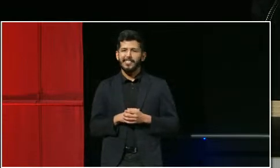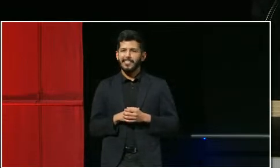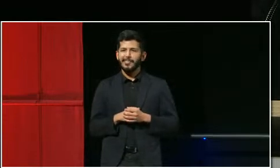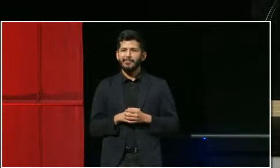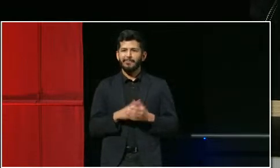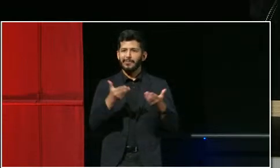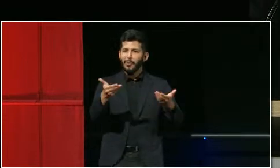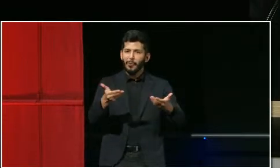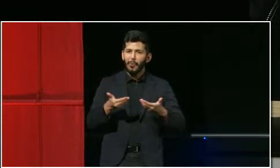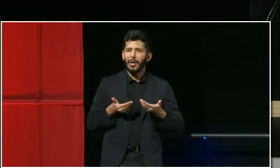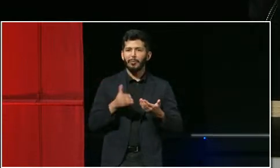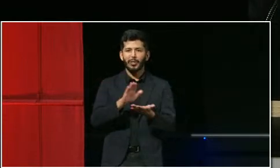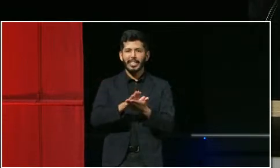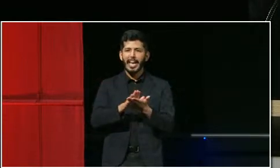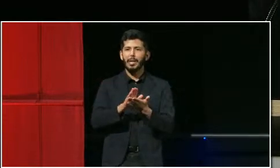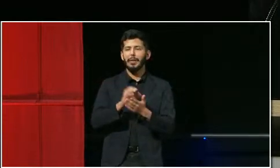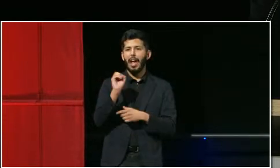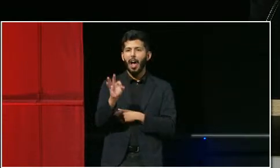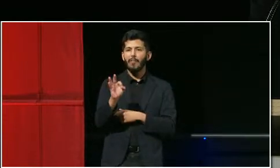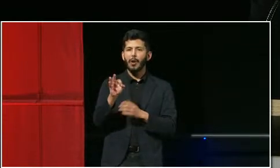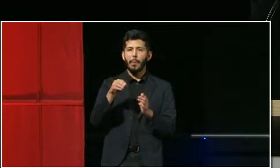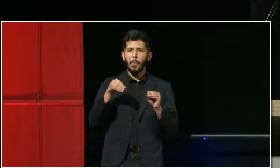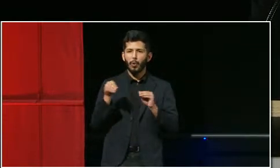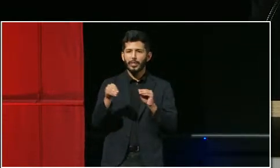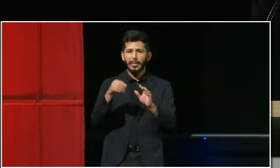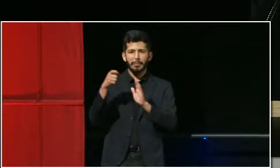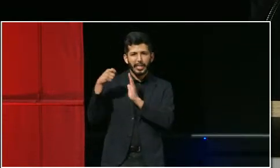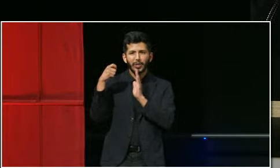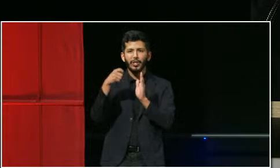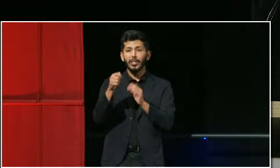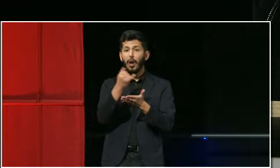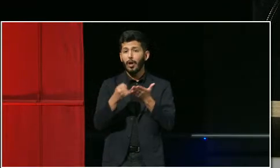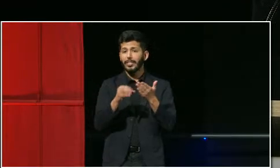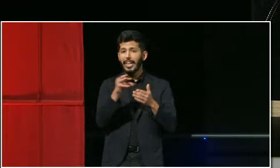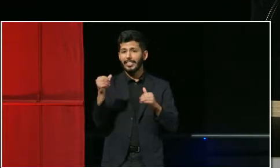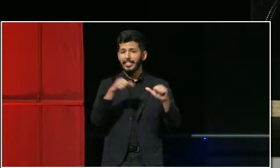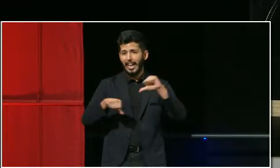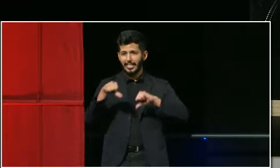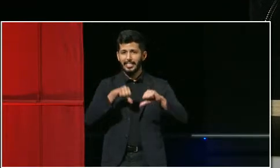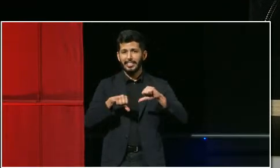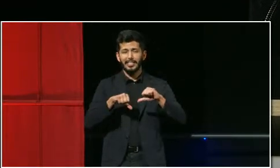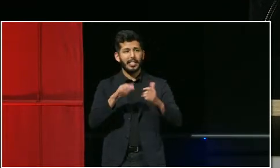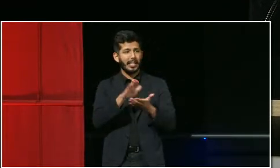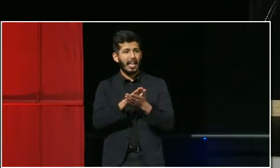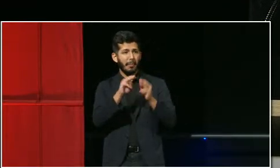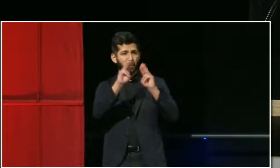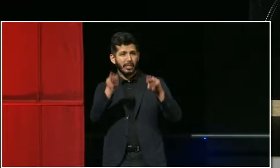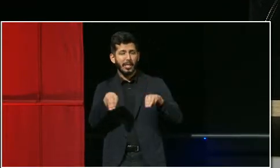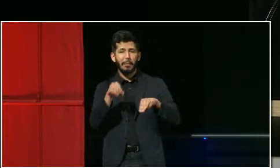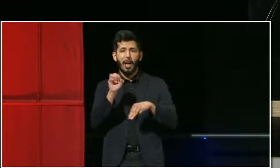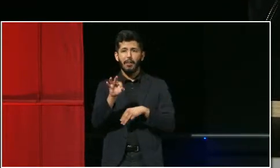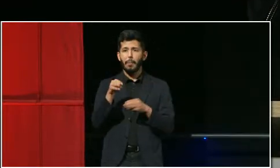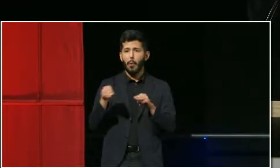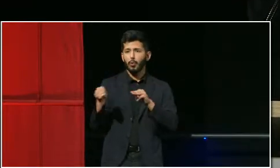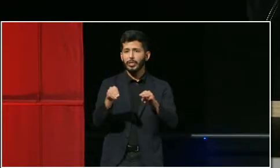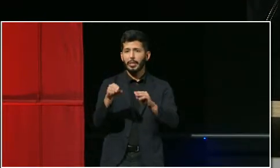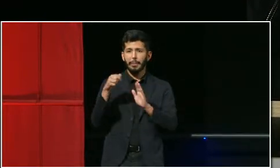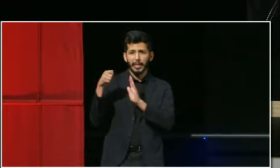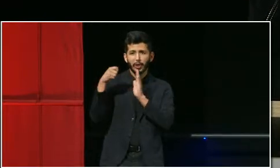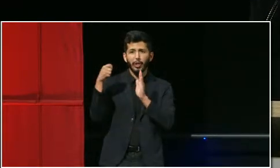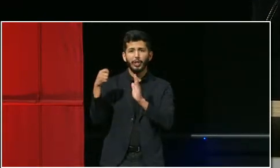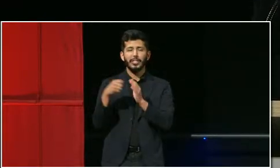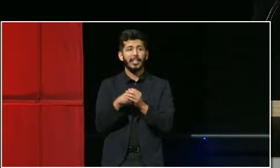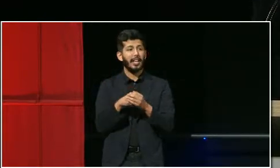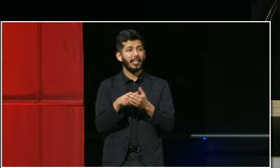Welcome to the Academy of Motion Picture Arts and Sciences, the Academy Museum of Motion Pictures, and